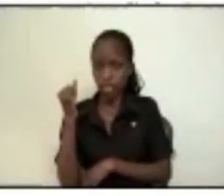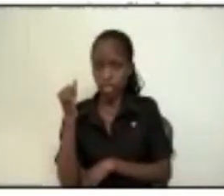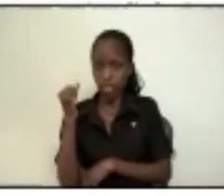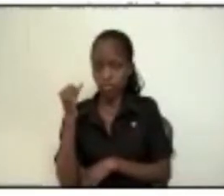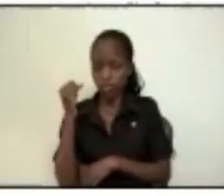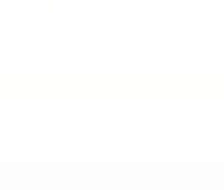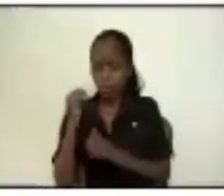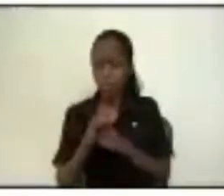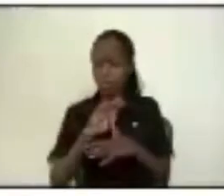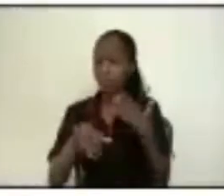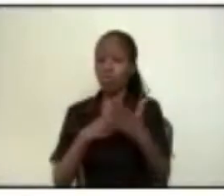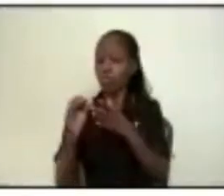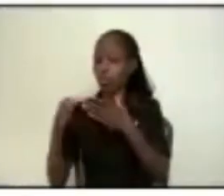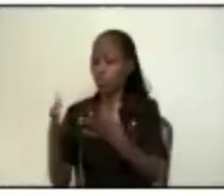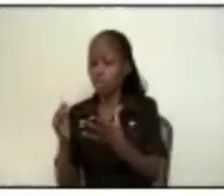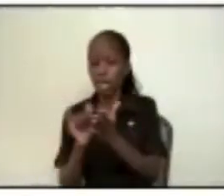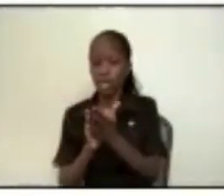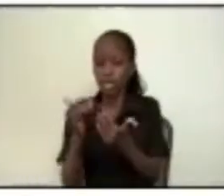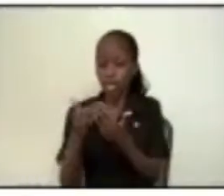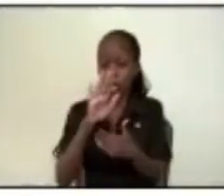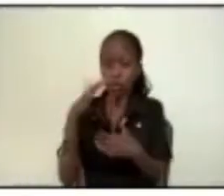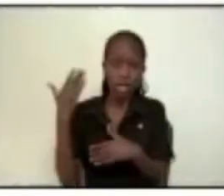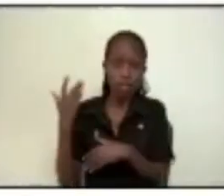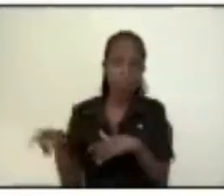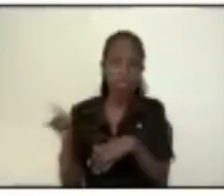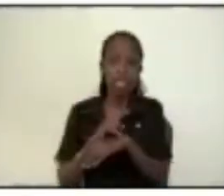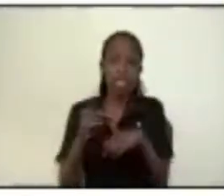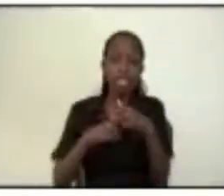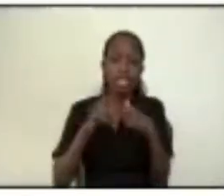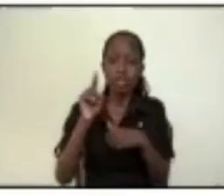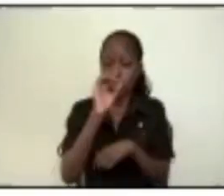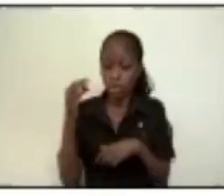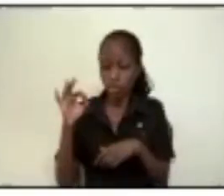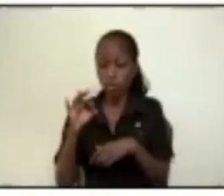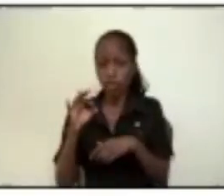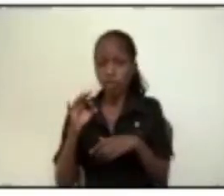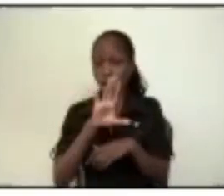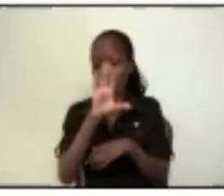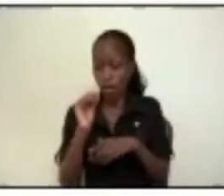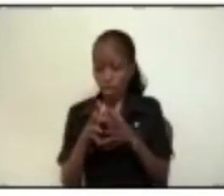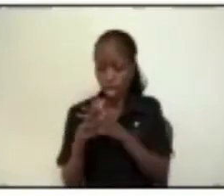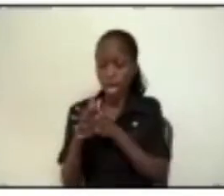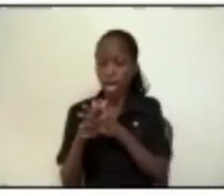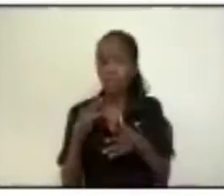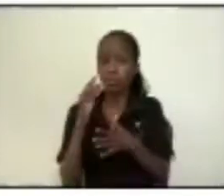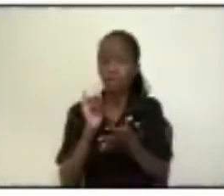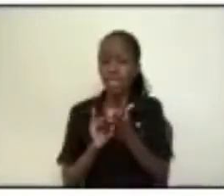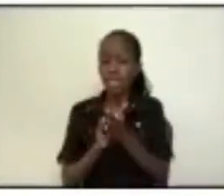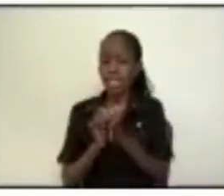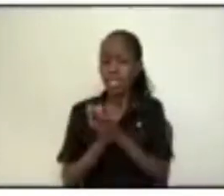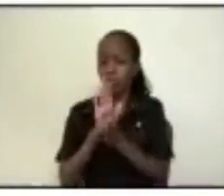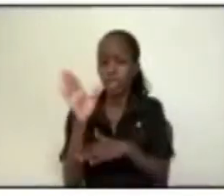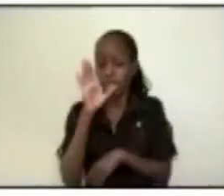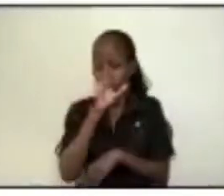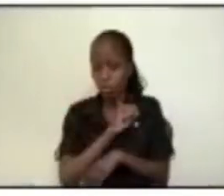the communities that you're surrounded with every single day? 61% of African American respondents felt that their narrative were